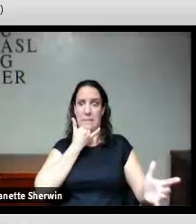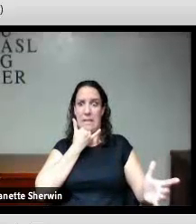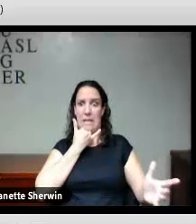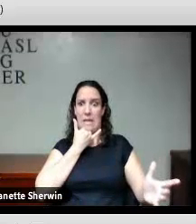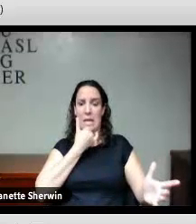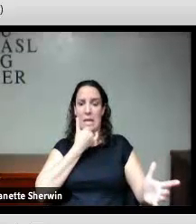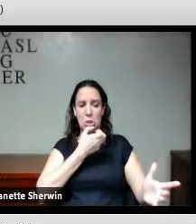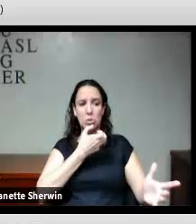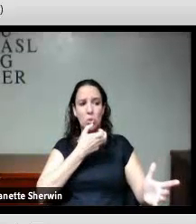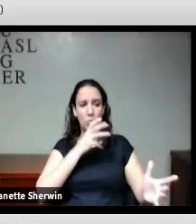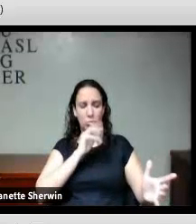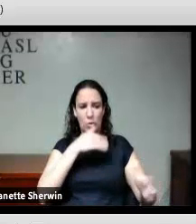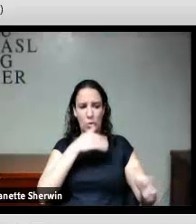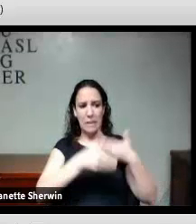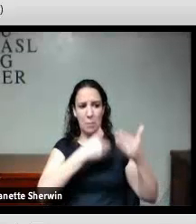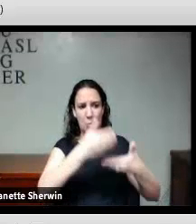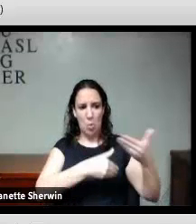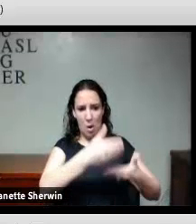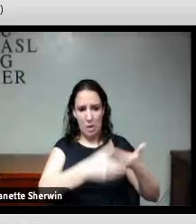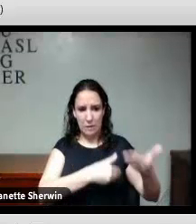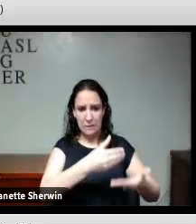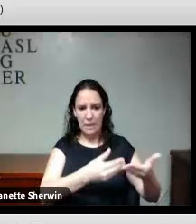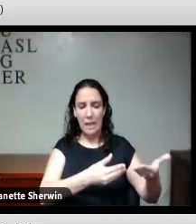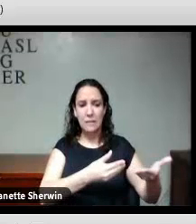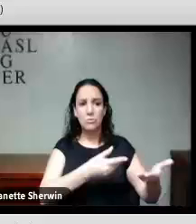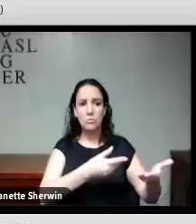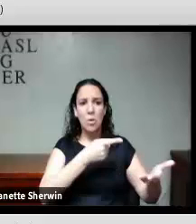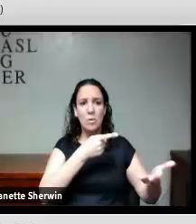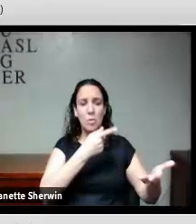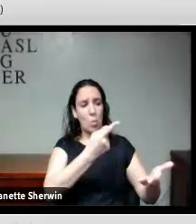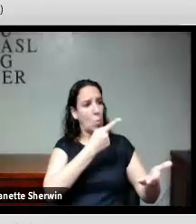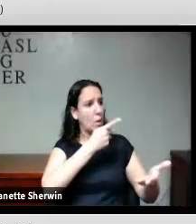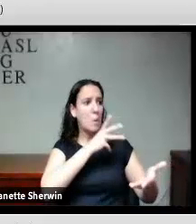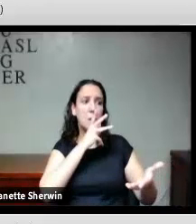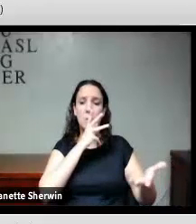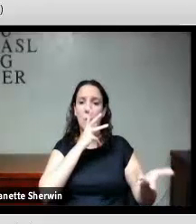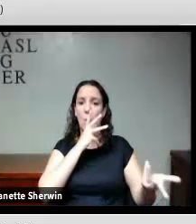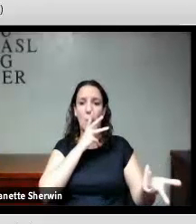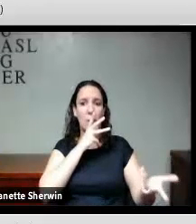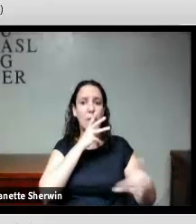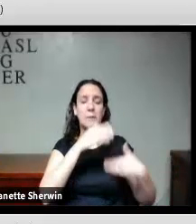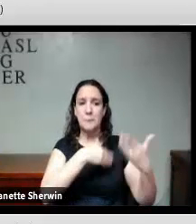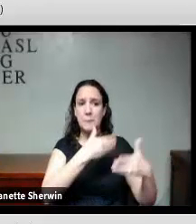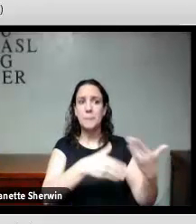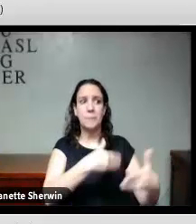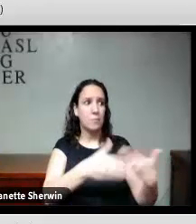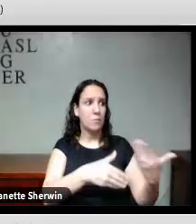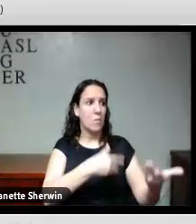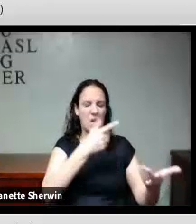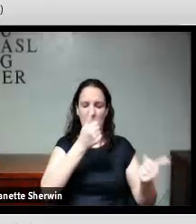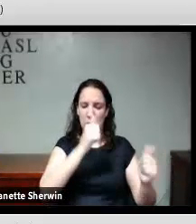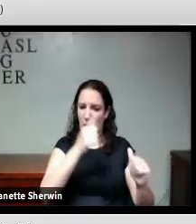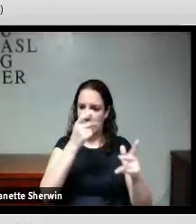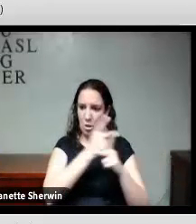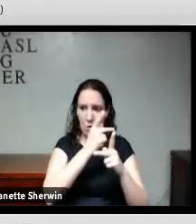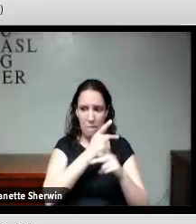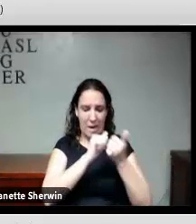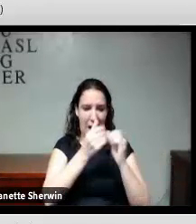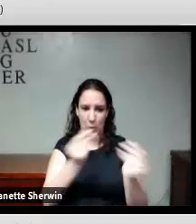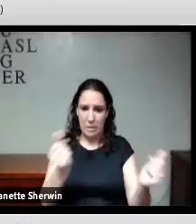whole process, he was talking to me just like I'm talking to you. And as we started to figure out what our options were and how we could get